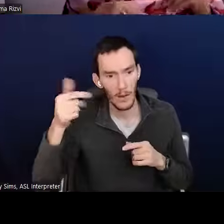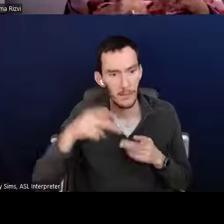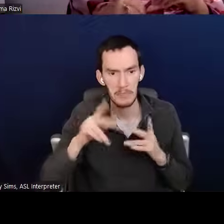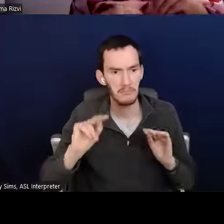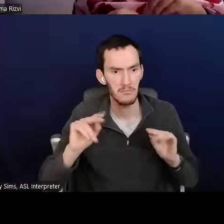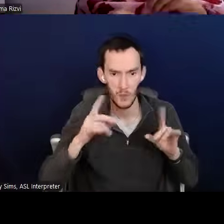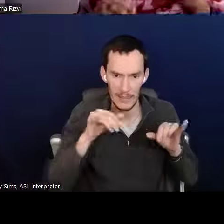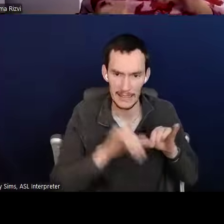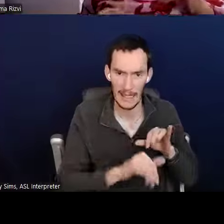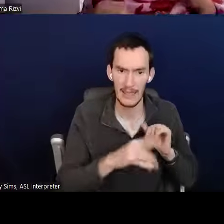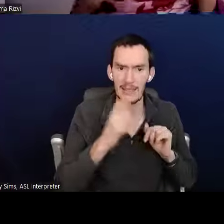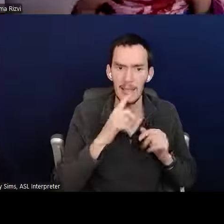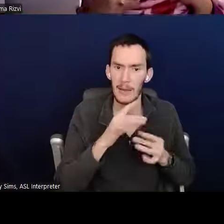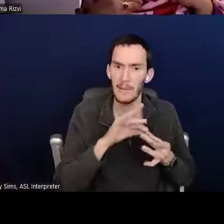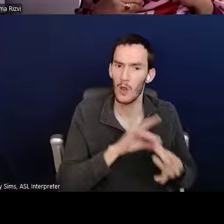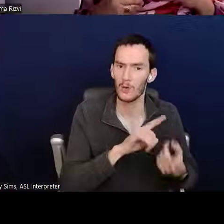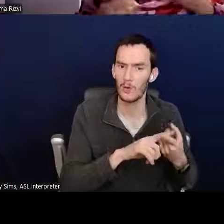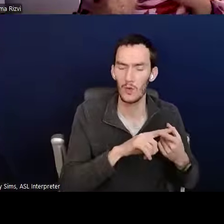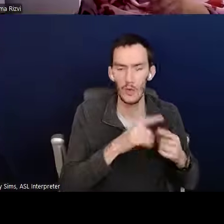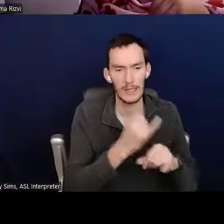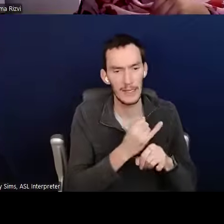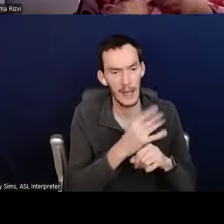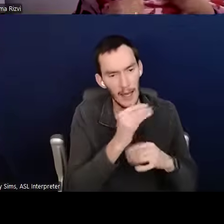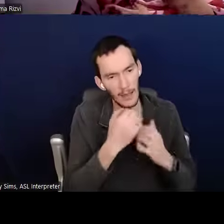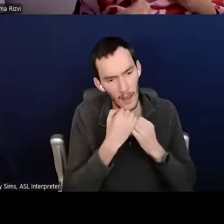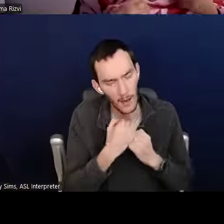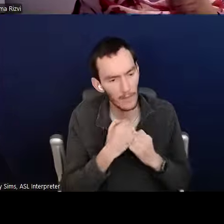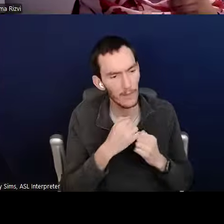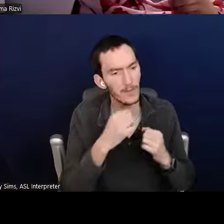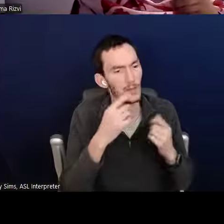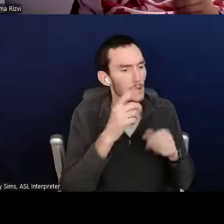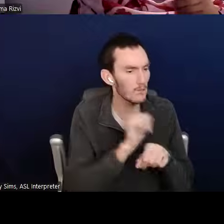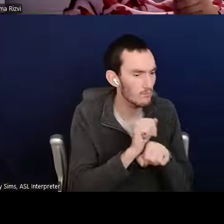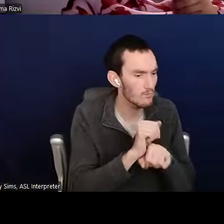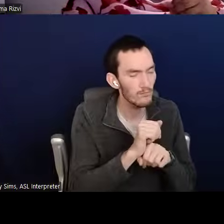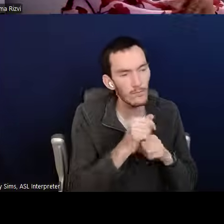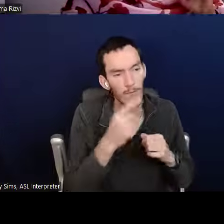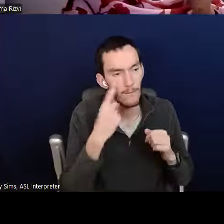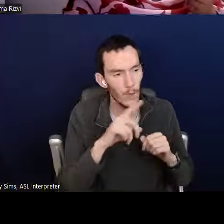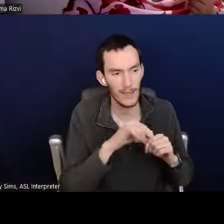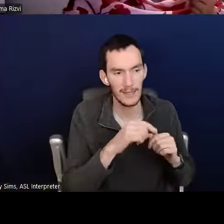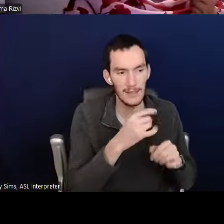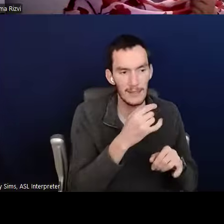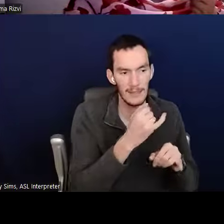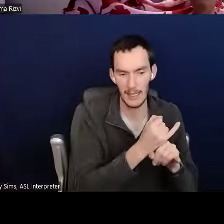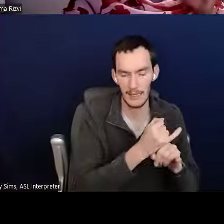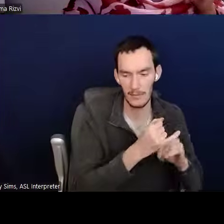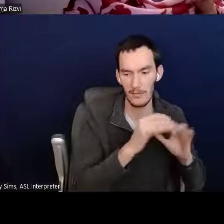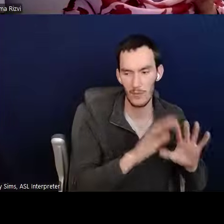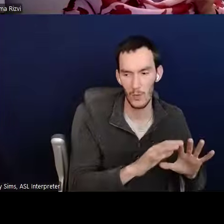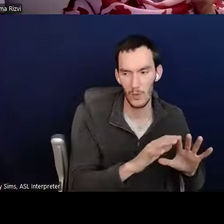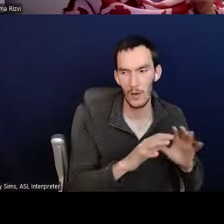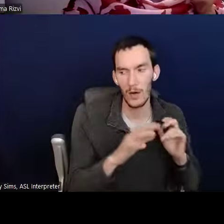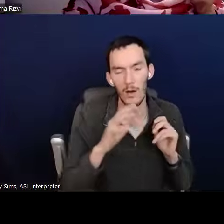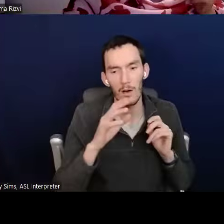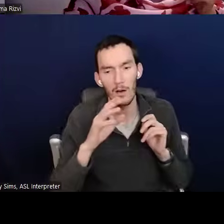that he belonged to the site and loved with his heart working at and for the archaeological site. So it's interesting to me when I